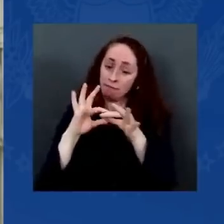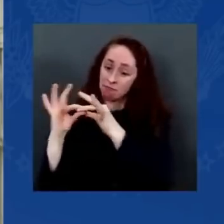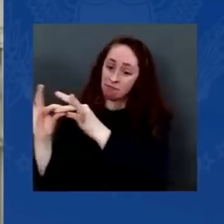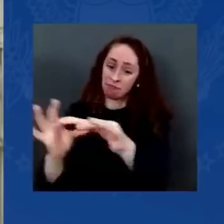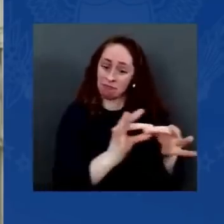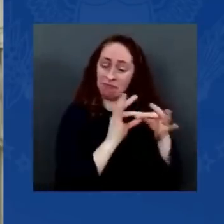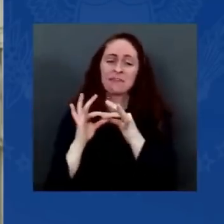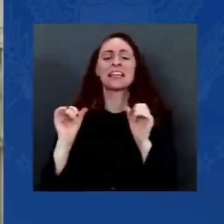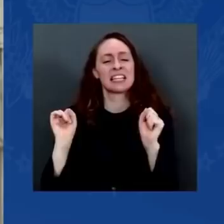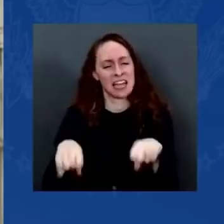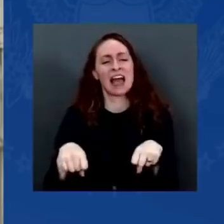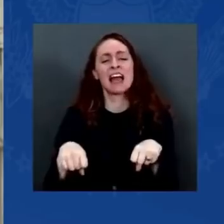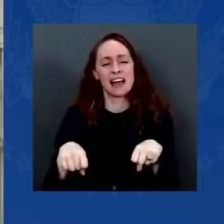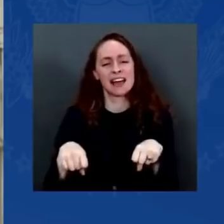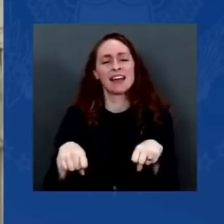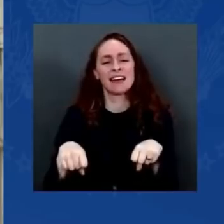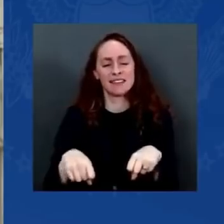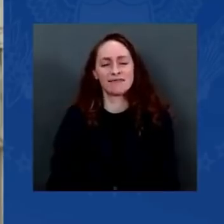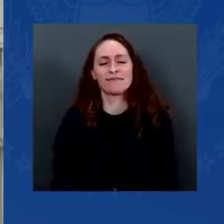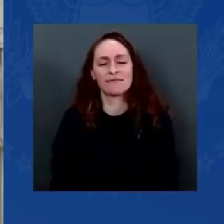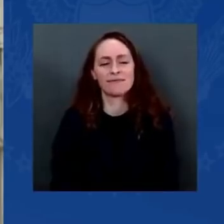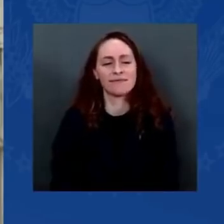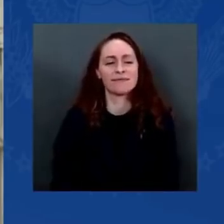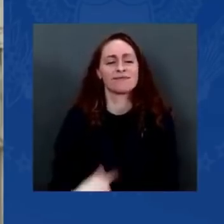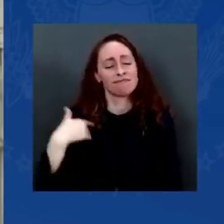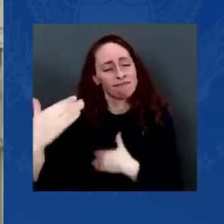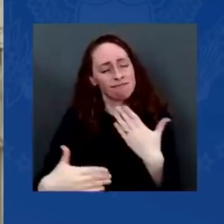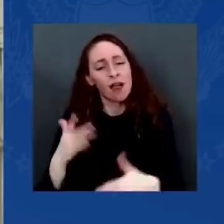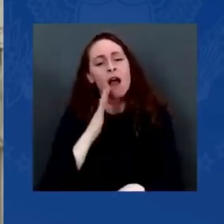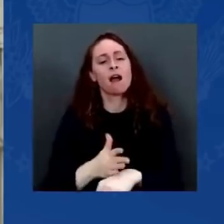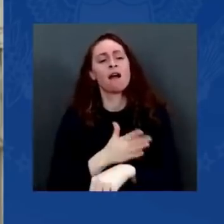stay together as the United States of America.